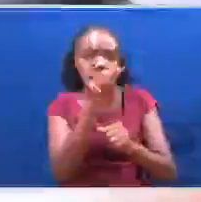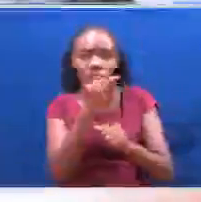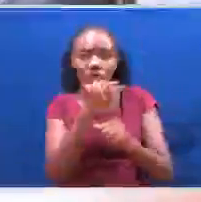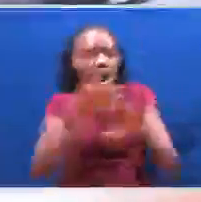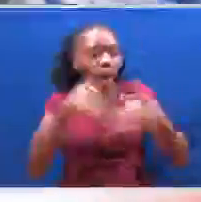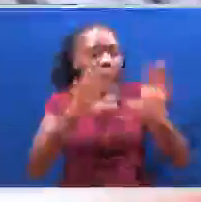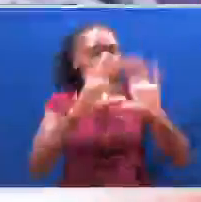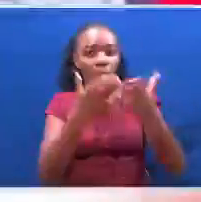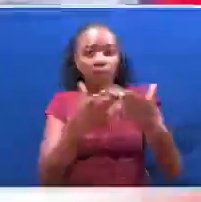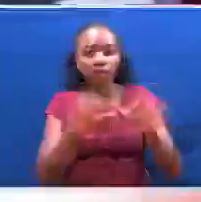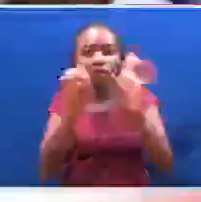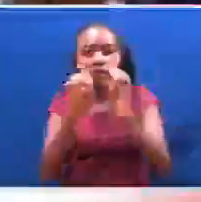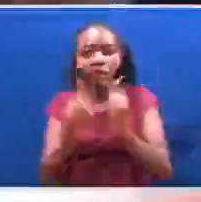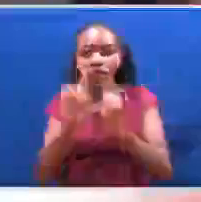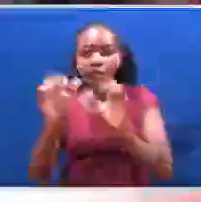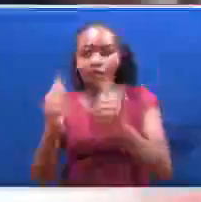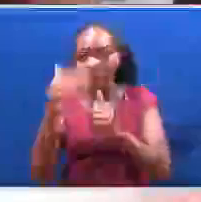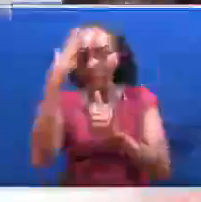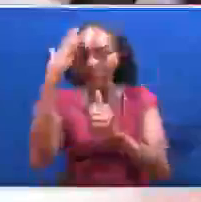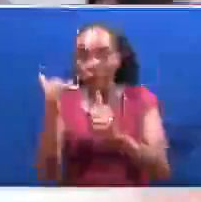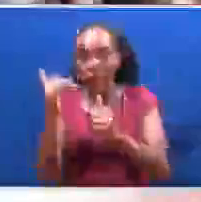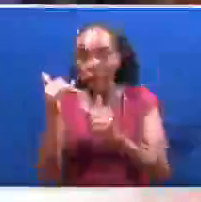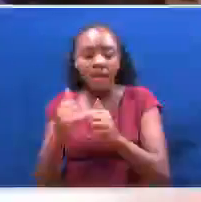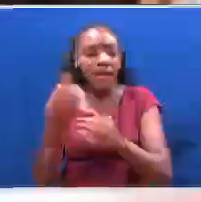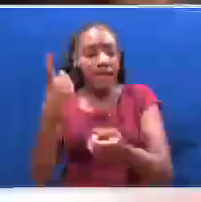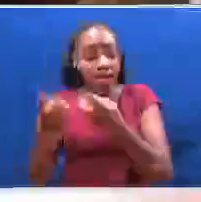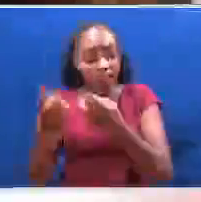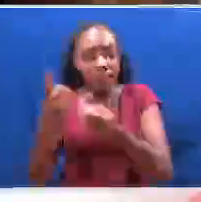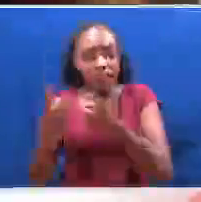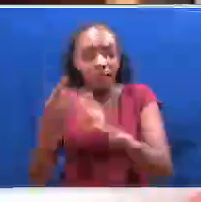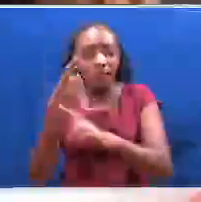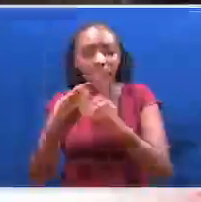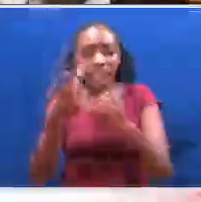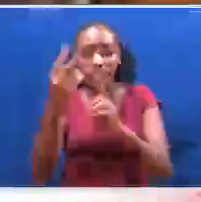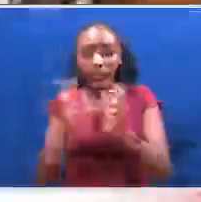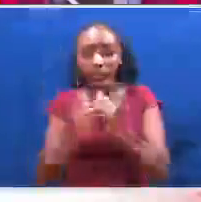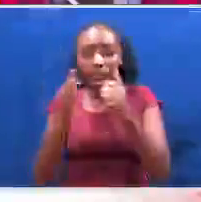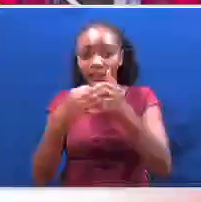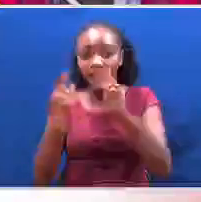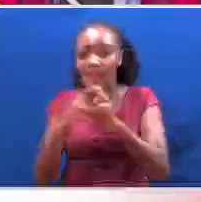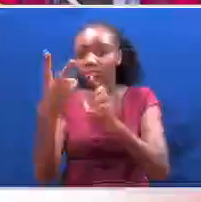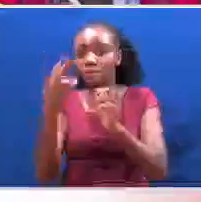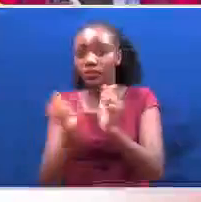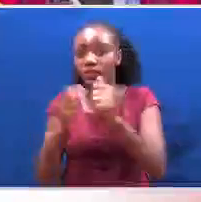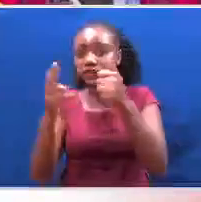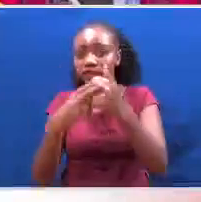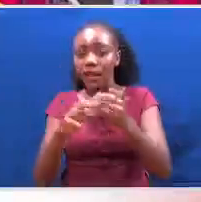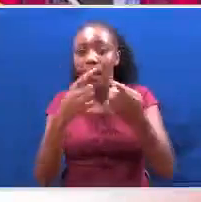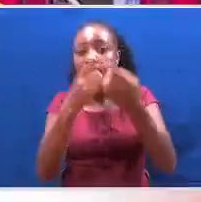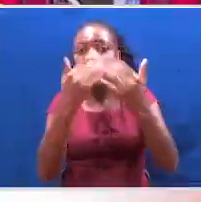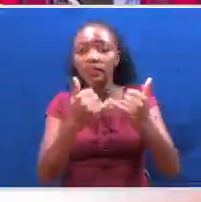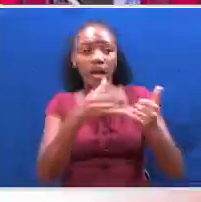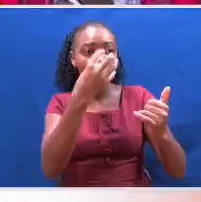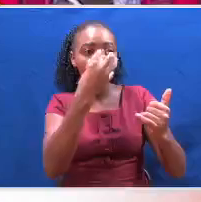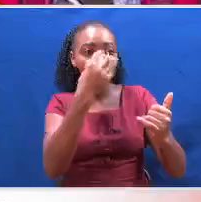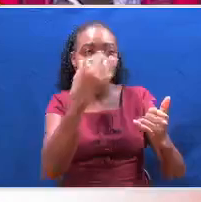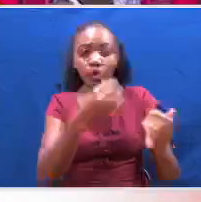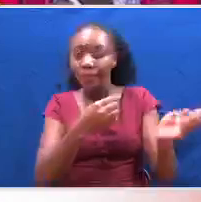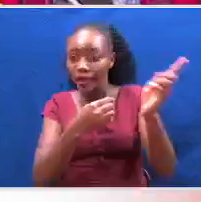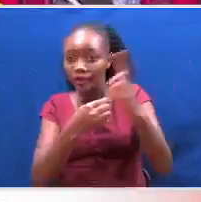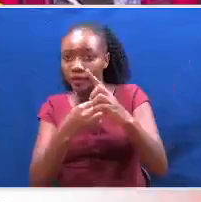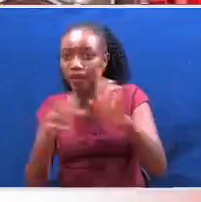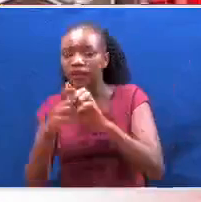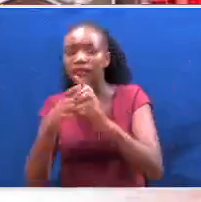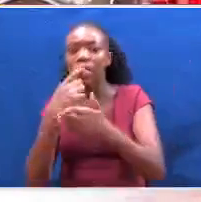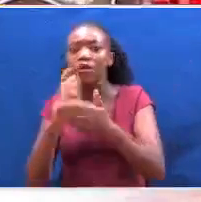community, resorting from the race to State House in 2013 and 2017, his deputy has come out guns blazing,